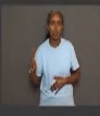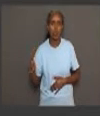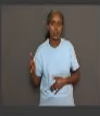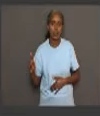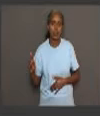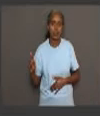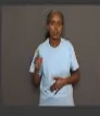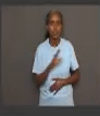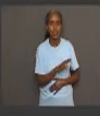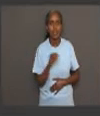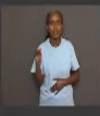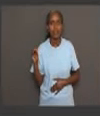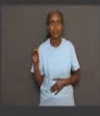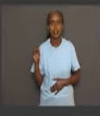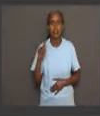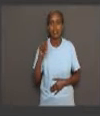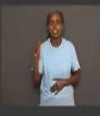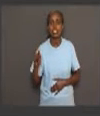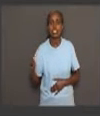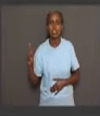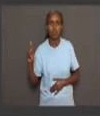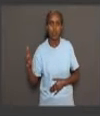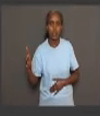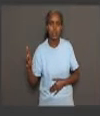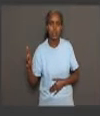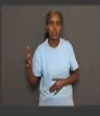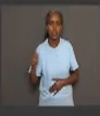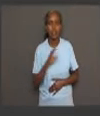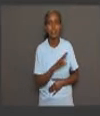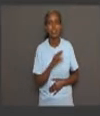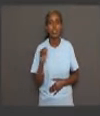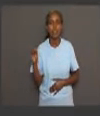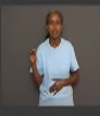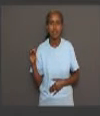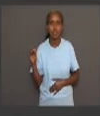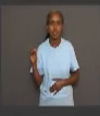y1, and z1, and